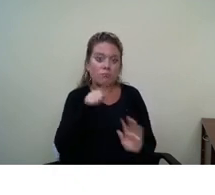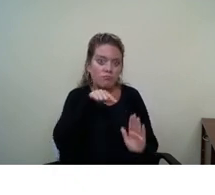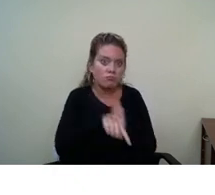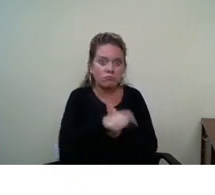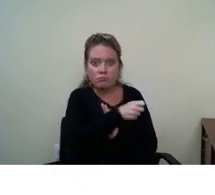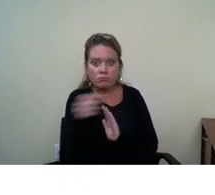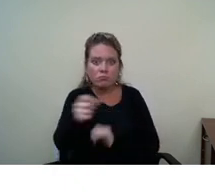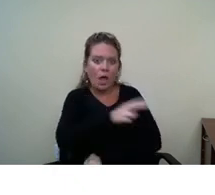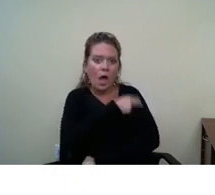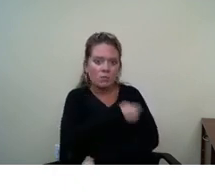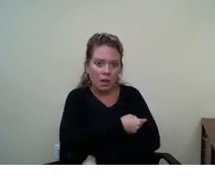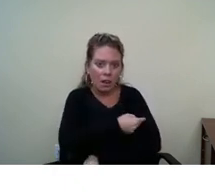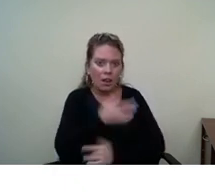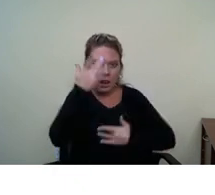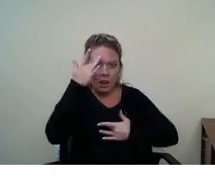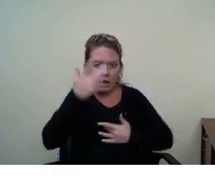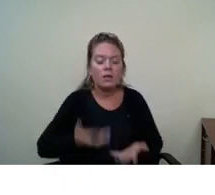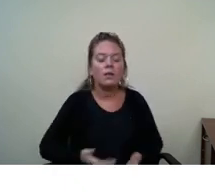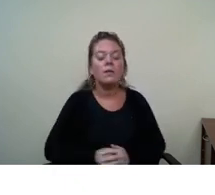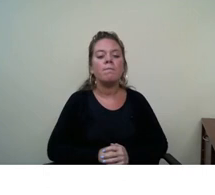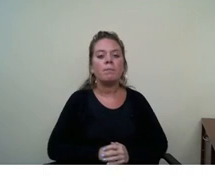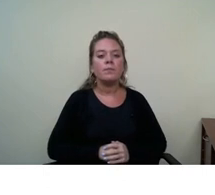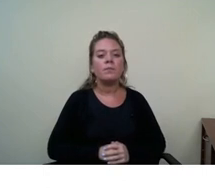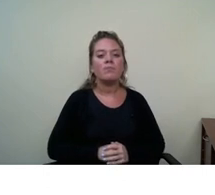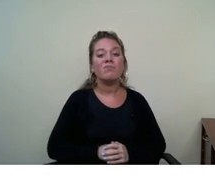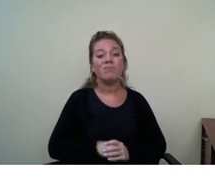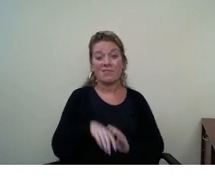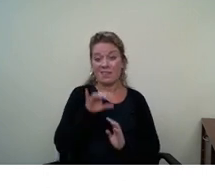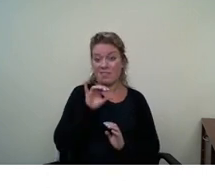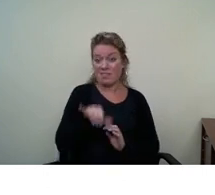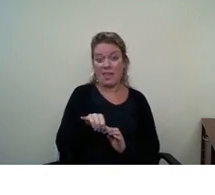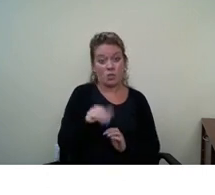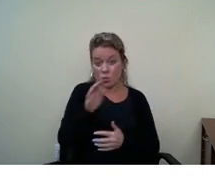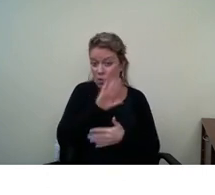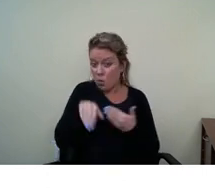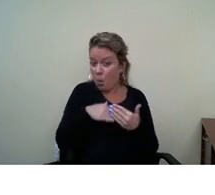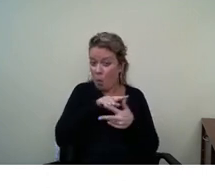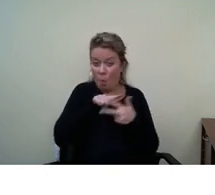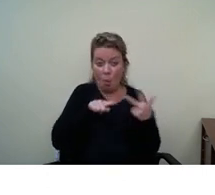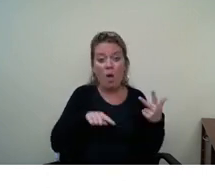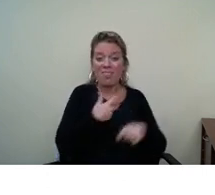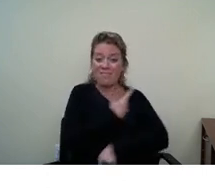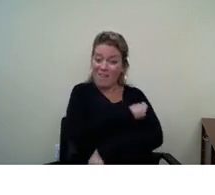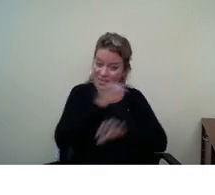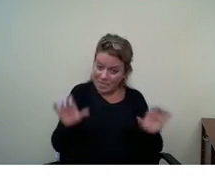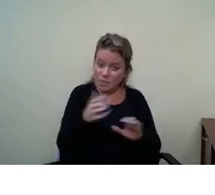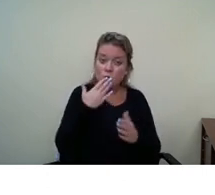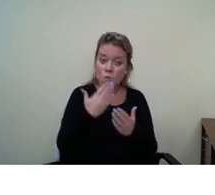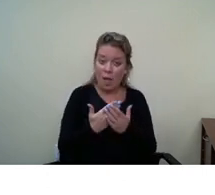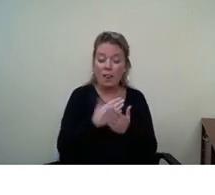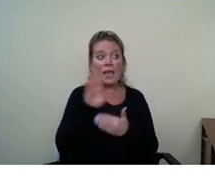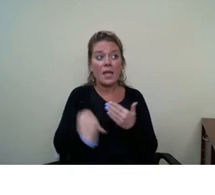for. And this is one thing that every one of these COVID-19 vaccines do well. In all